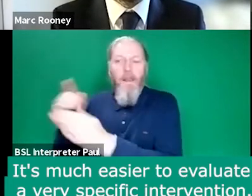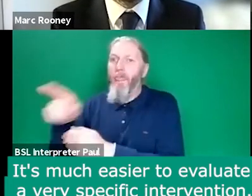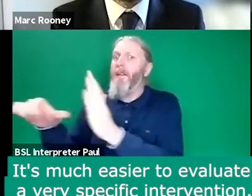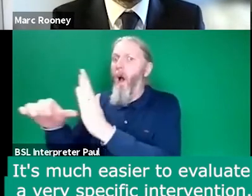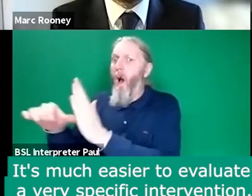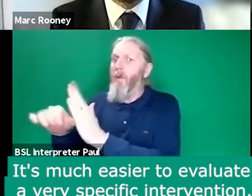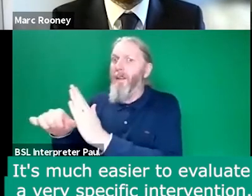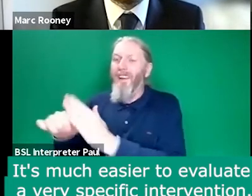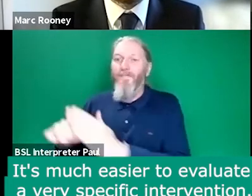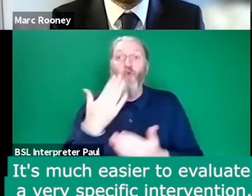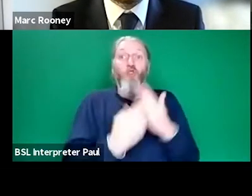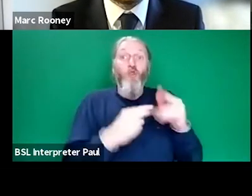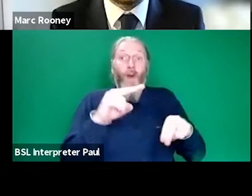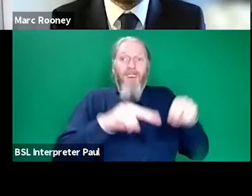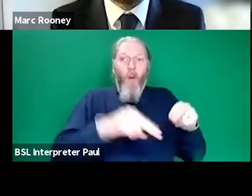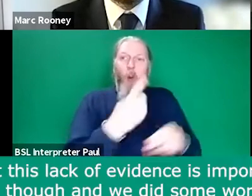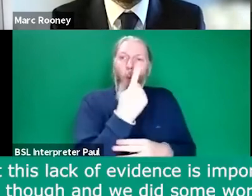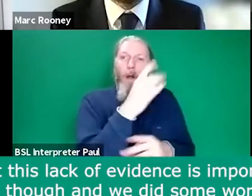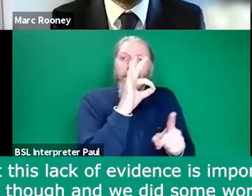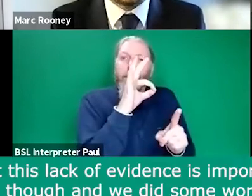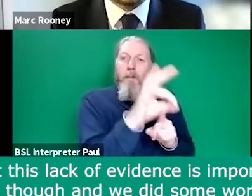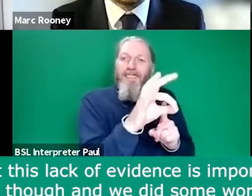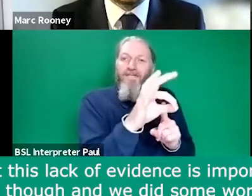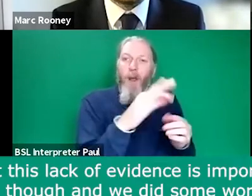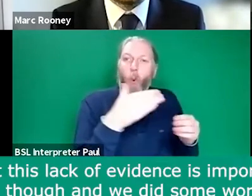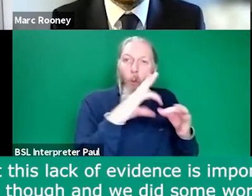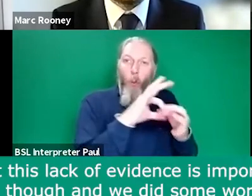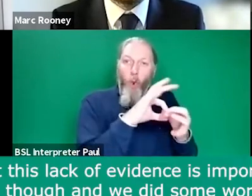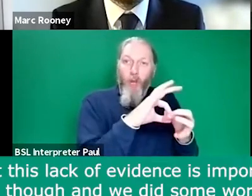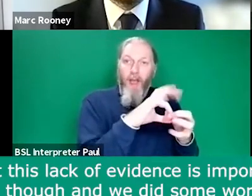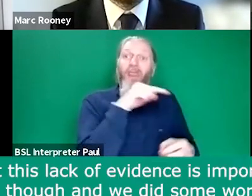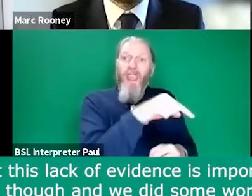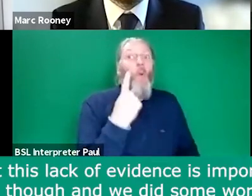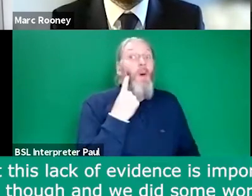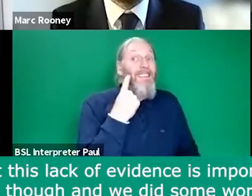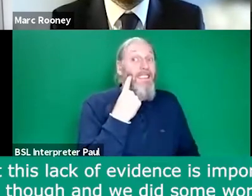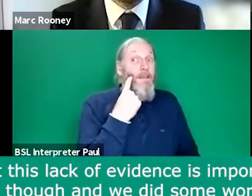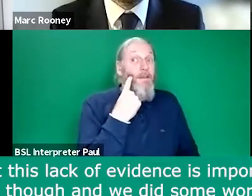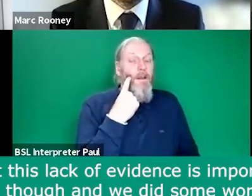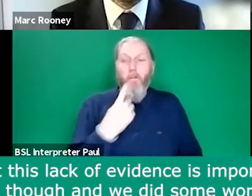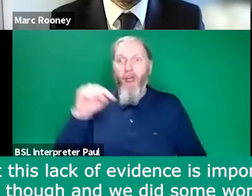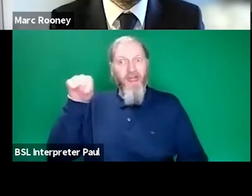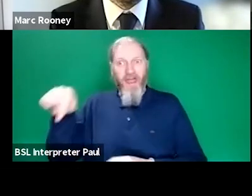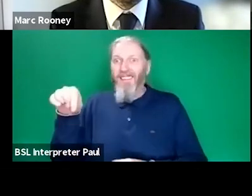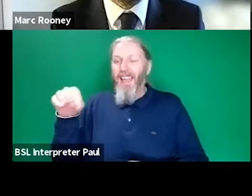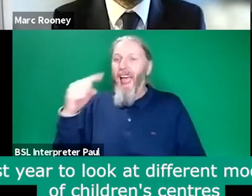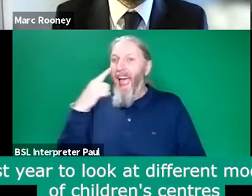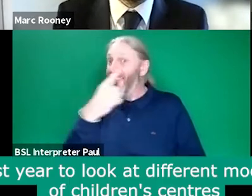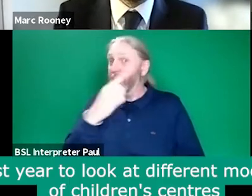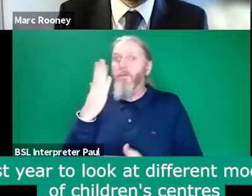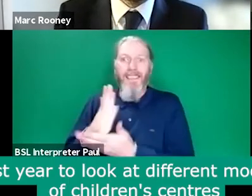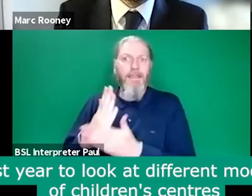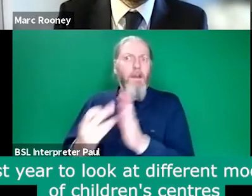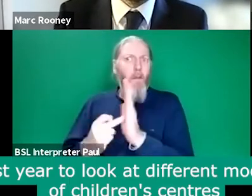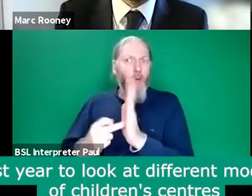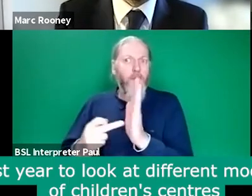specific intervention. But this lack of evidence is important, though. We did some work last